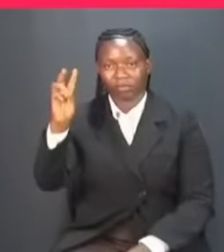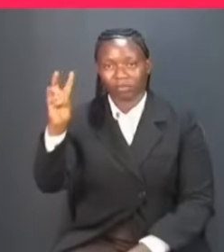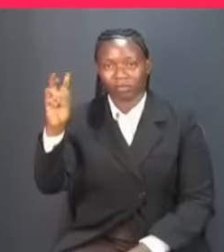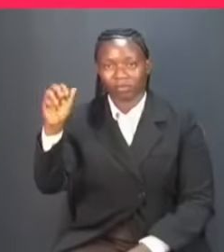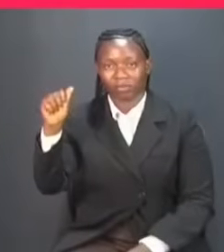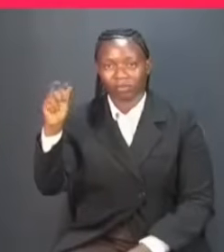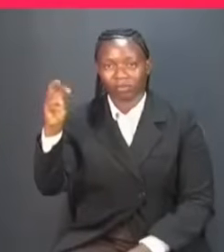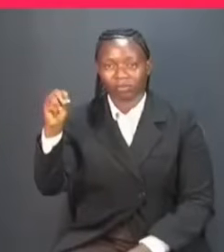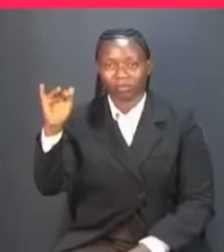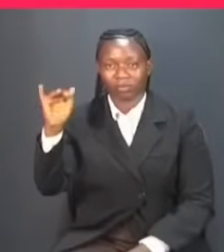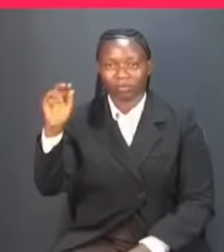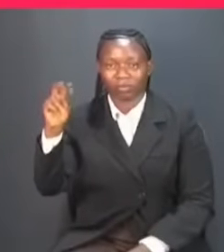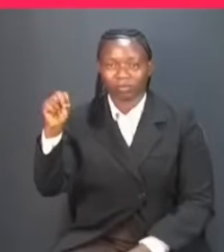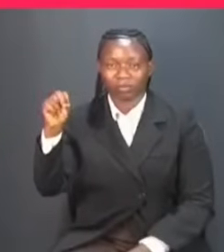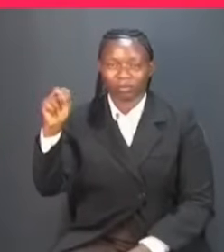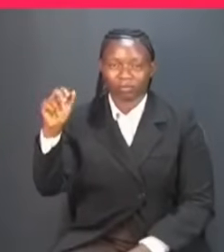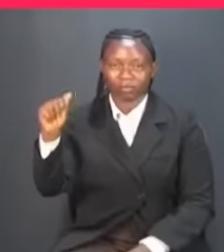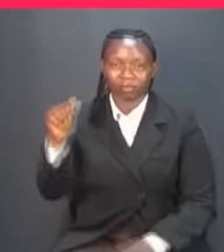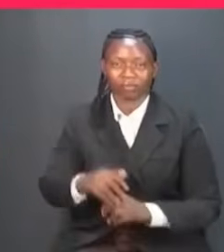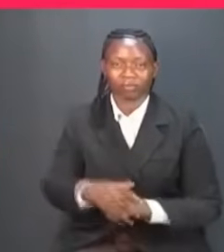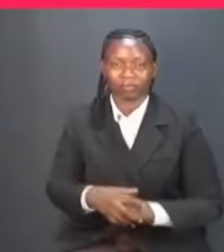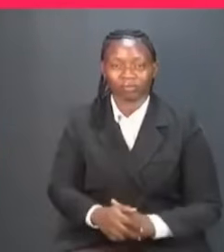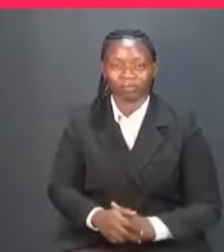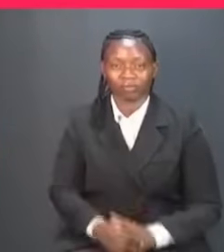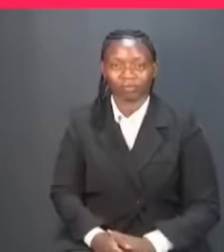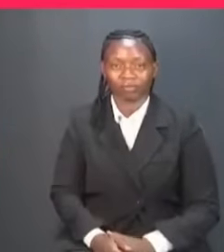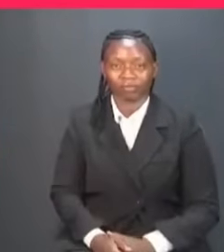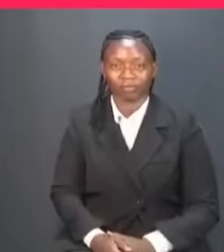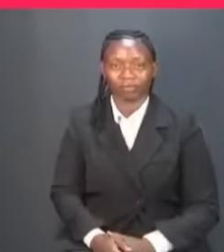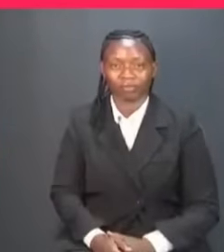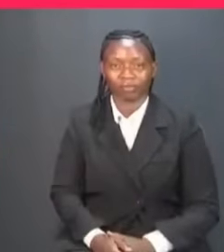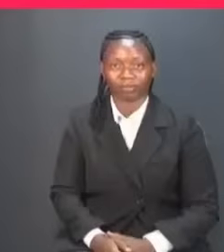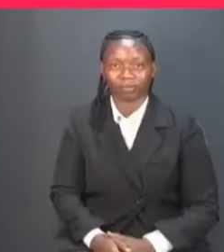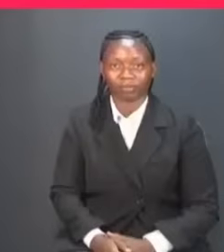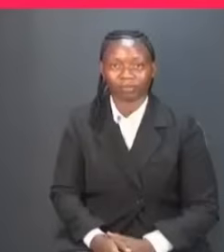Jijole Gape, or is it Gape?